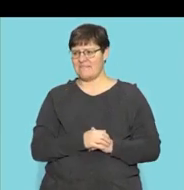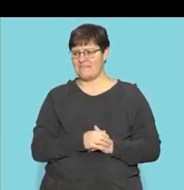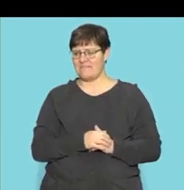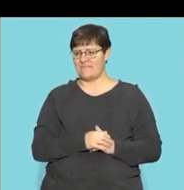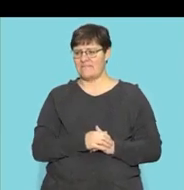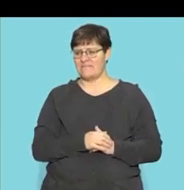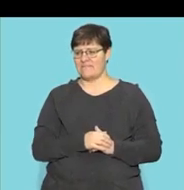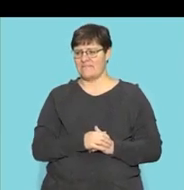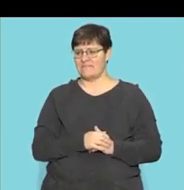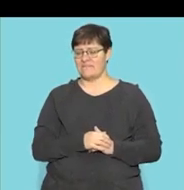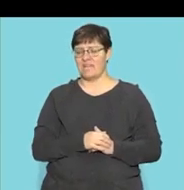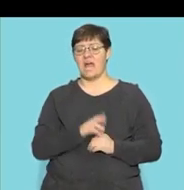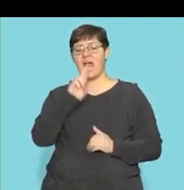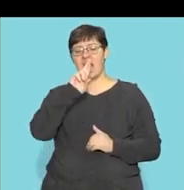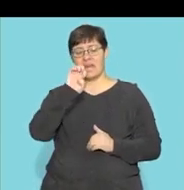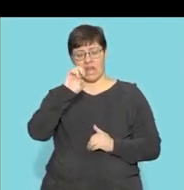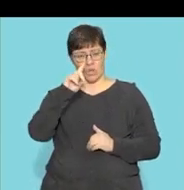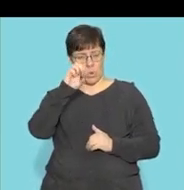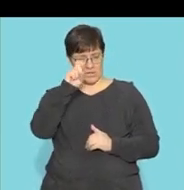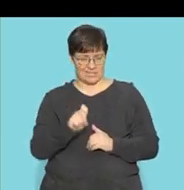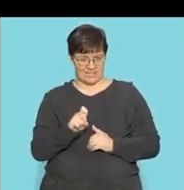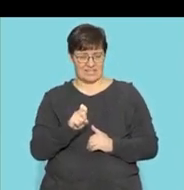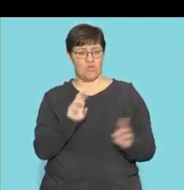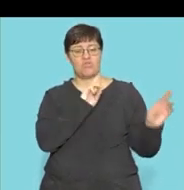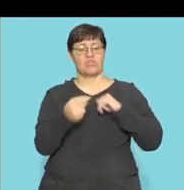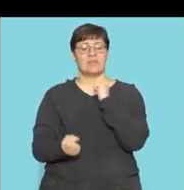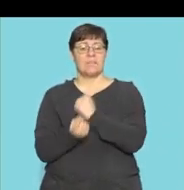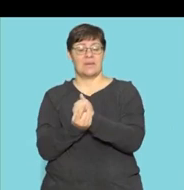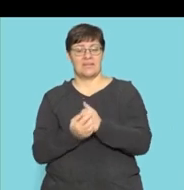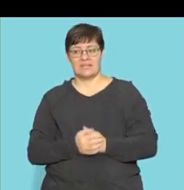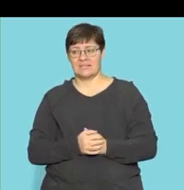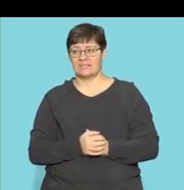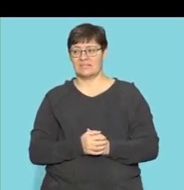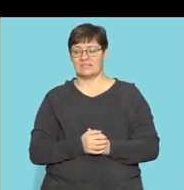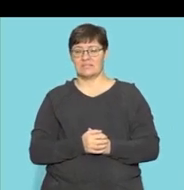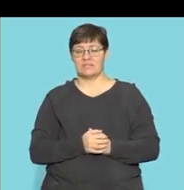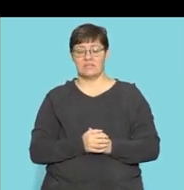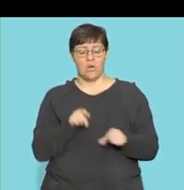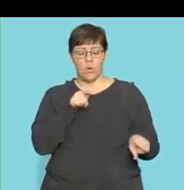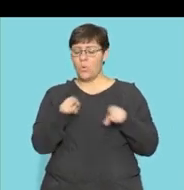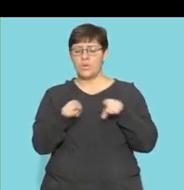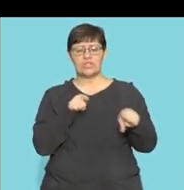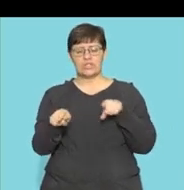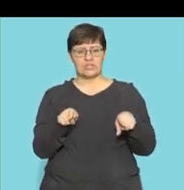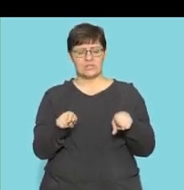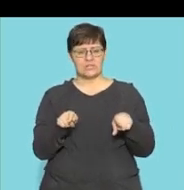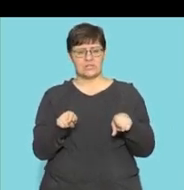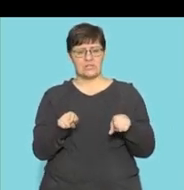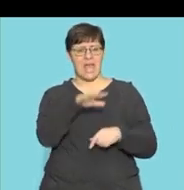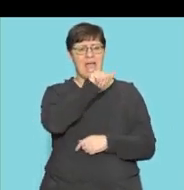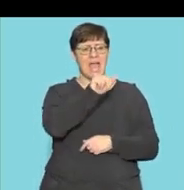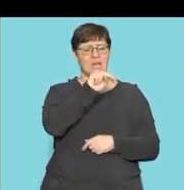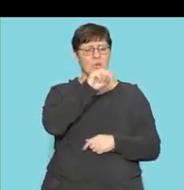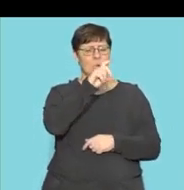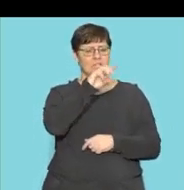is a redox reaction taking place. Have a look. which electrode do you think then is